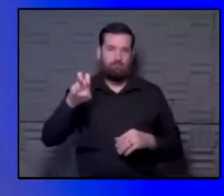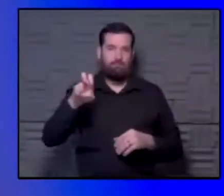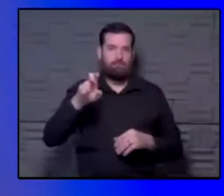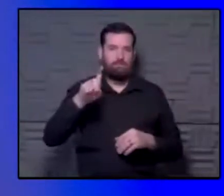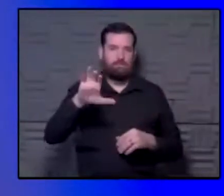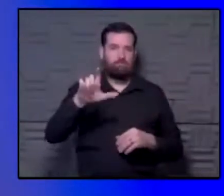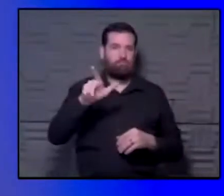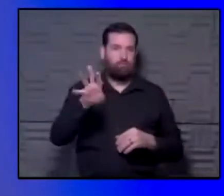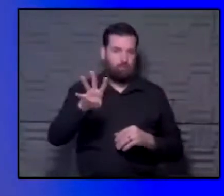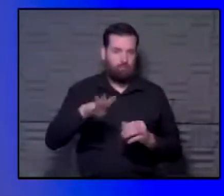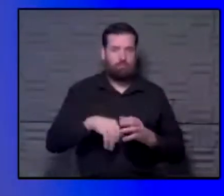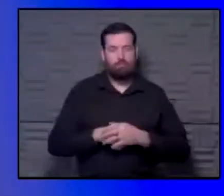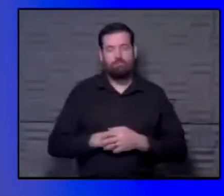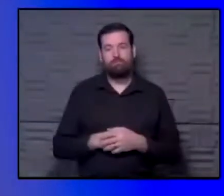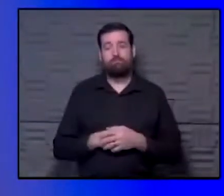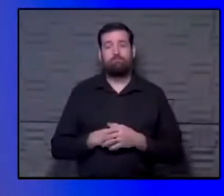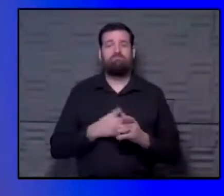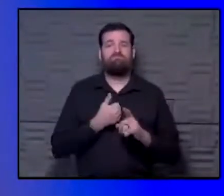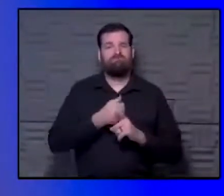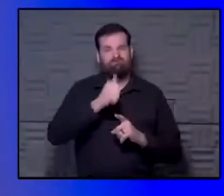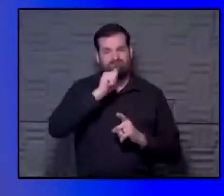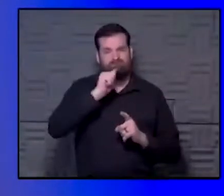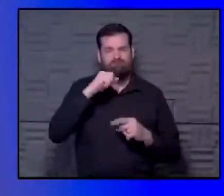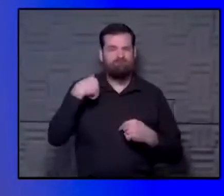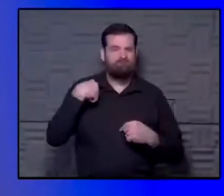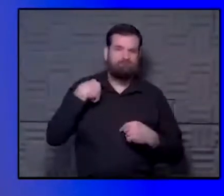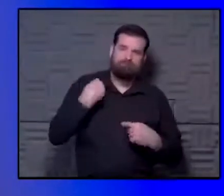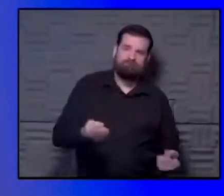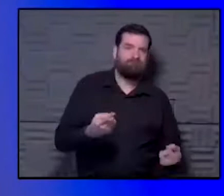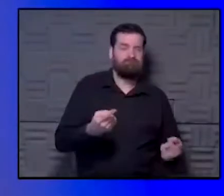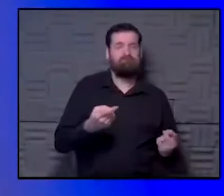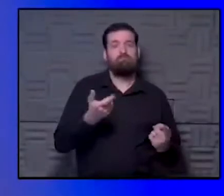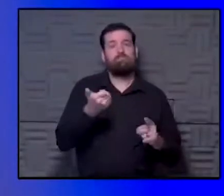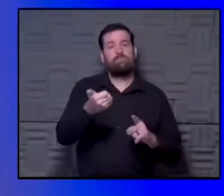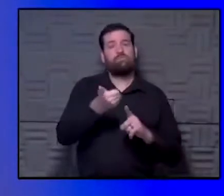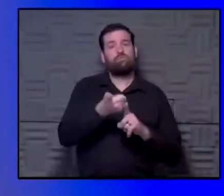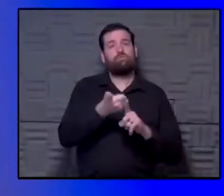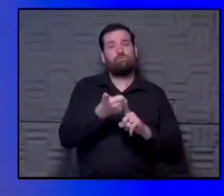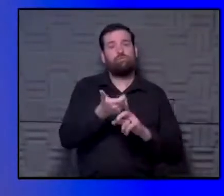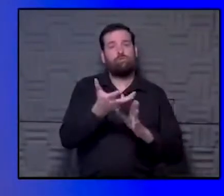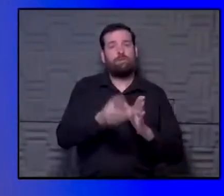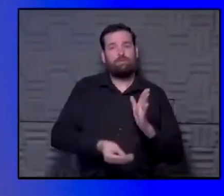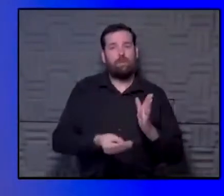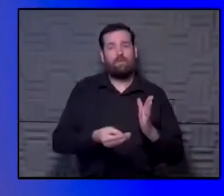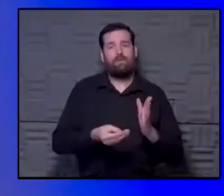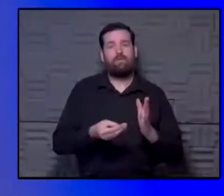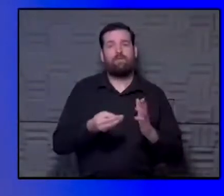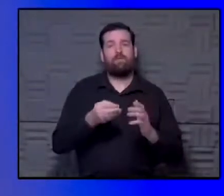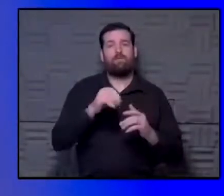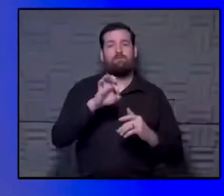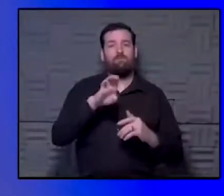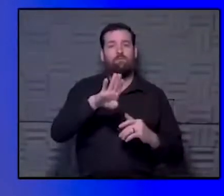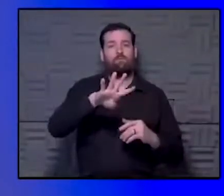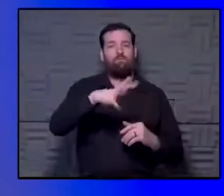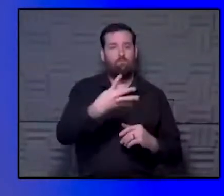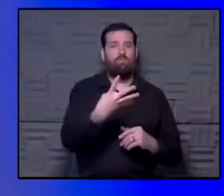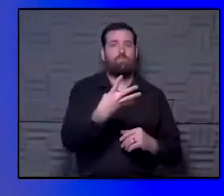And she suffered ever since. And she passed away on February